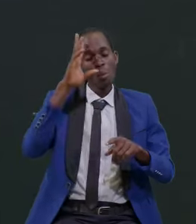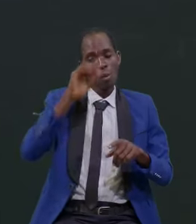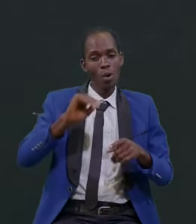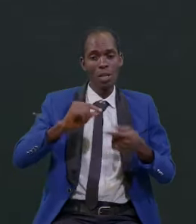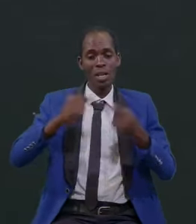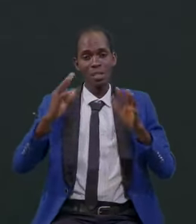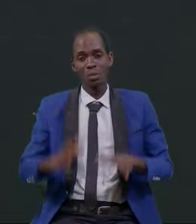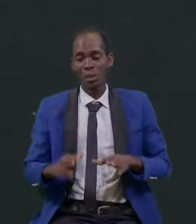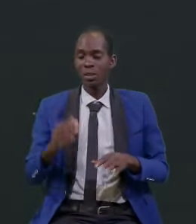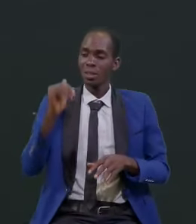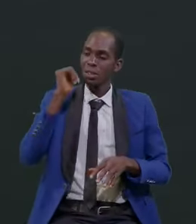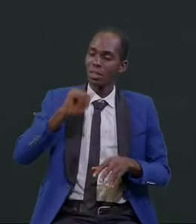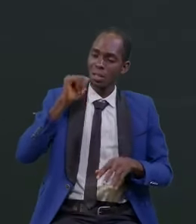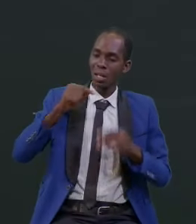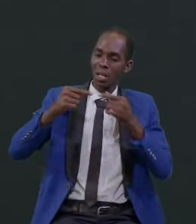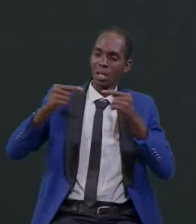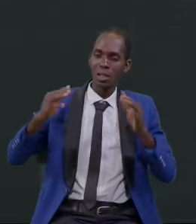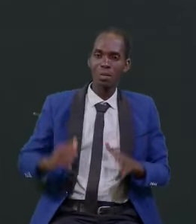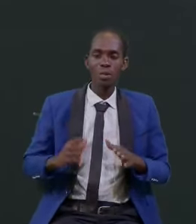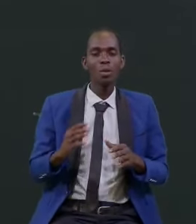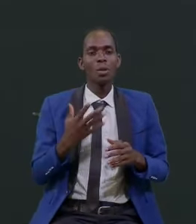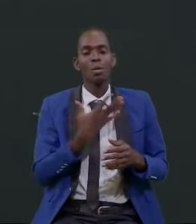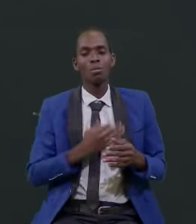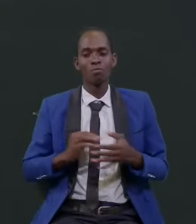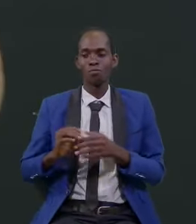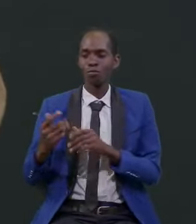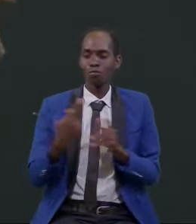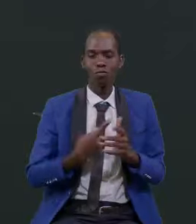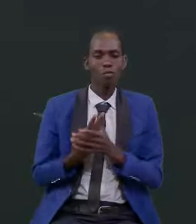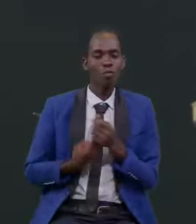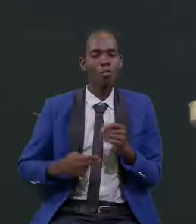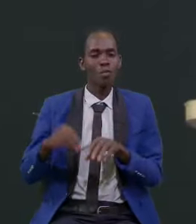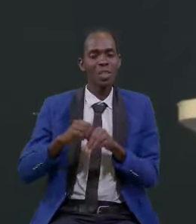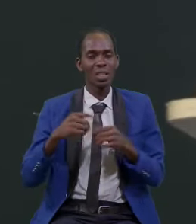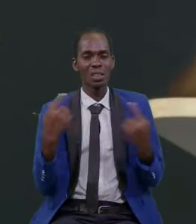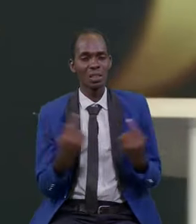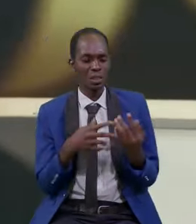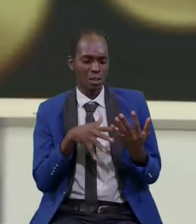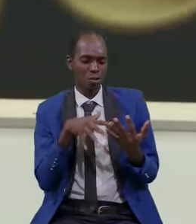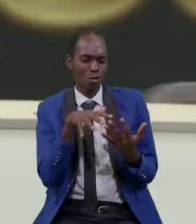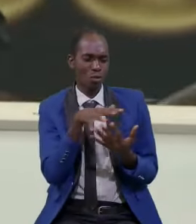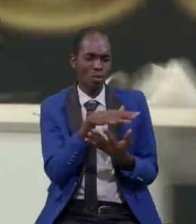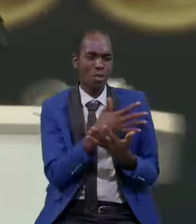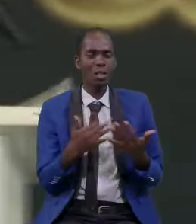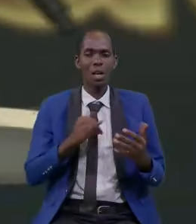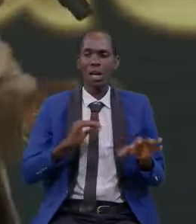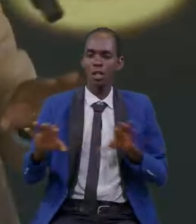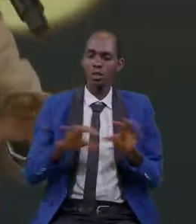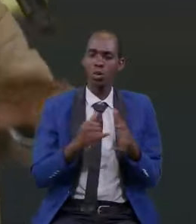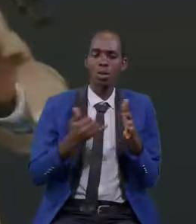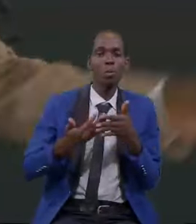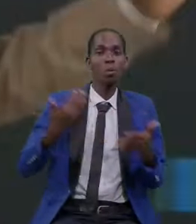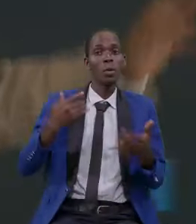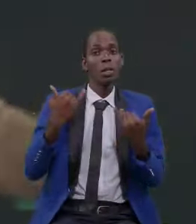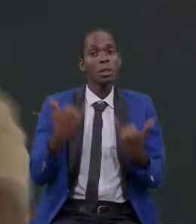enemy of the partners in sin. That's what I used to do. And when you come to Christ, you